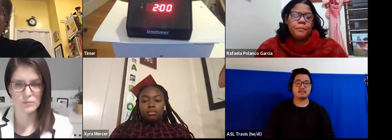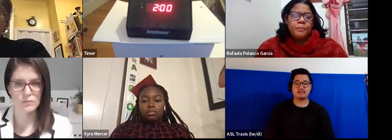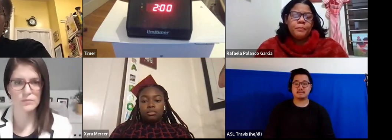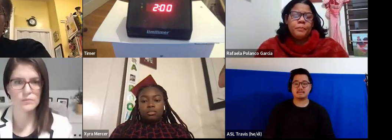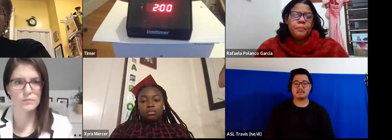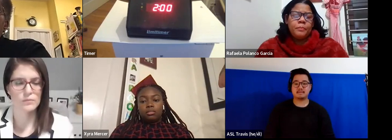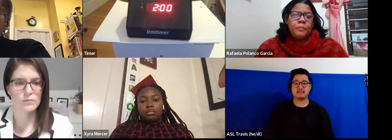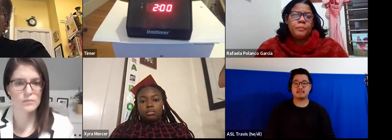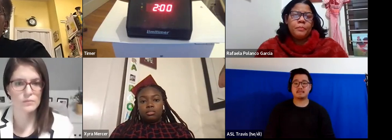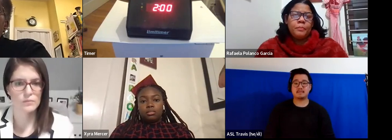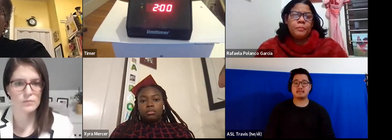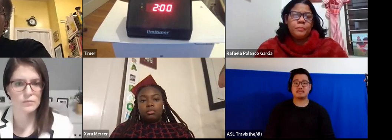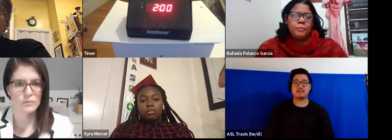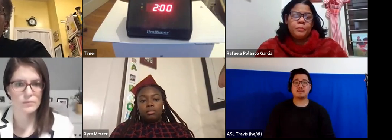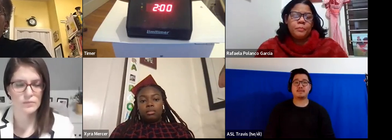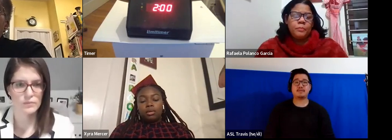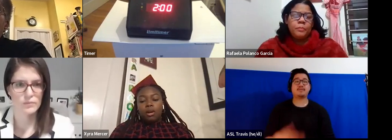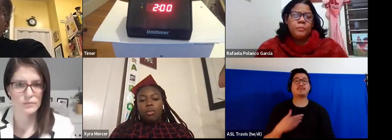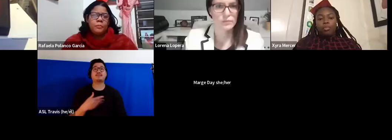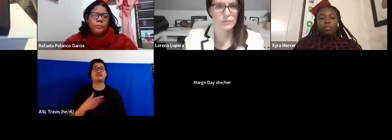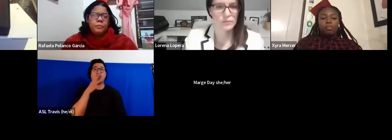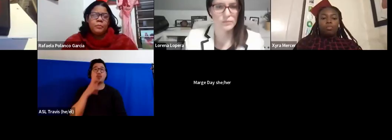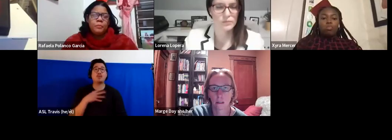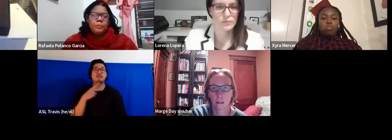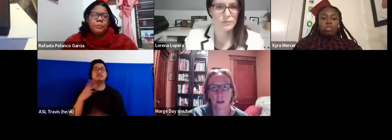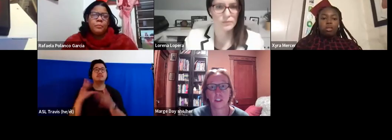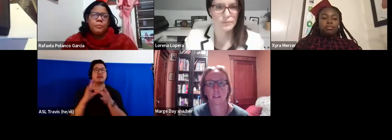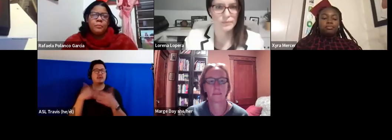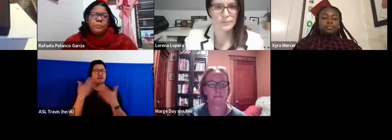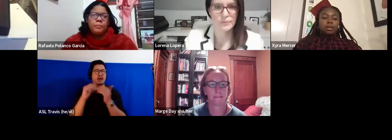i don't know how do i need to turn my video on oh got it